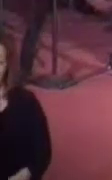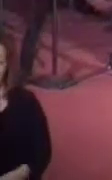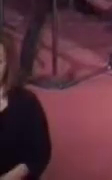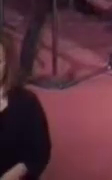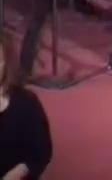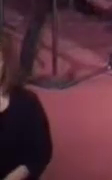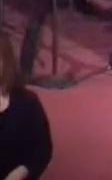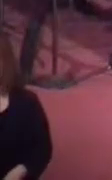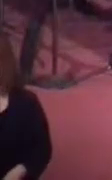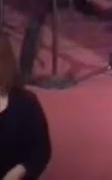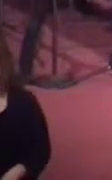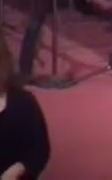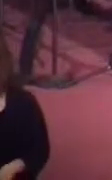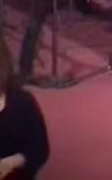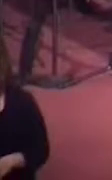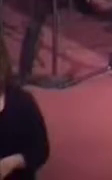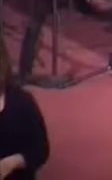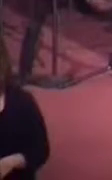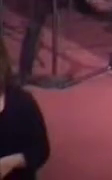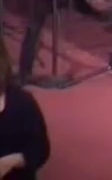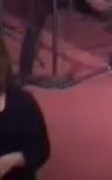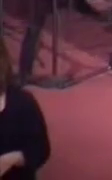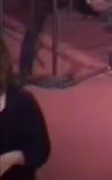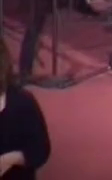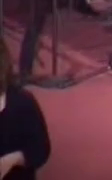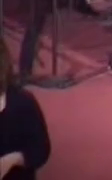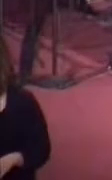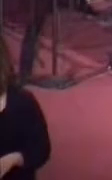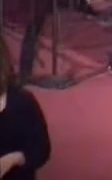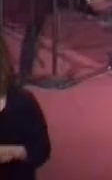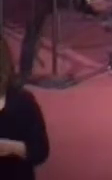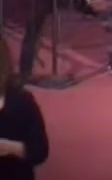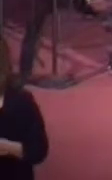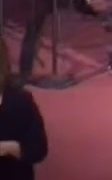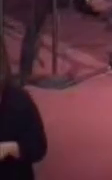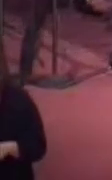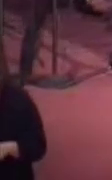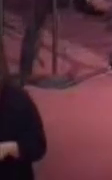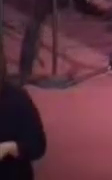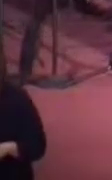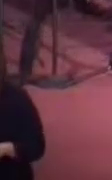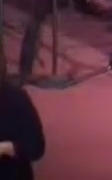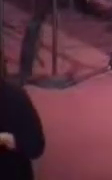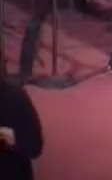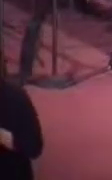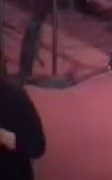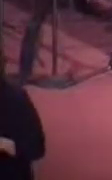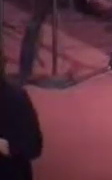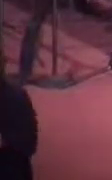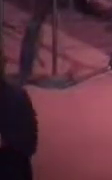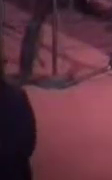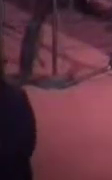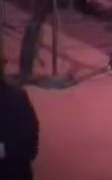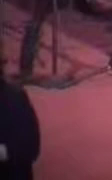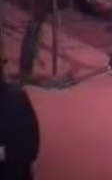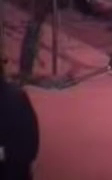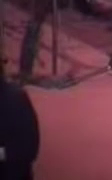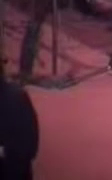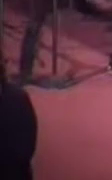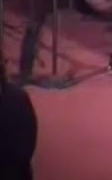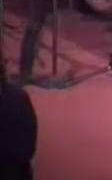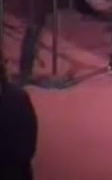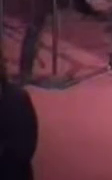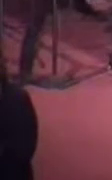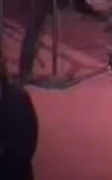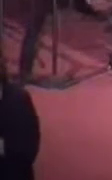him of the Persian law that he lives and walks by. Recognize, O king, that this is the law of the Medes and the Persians,